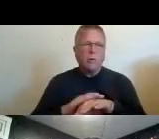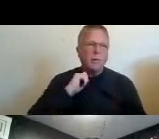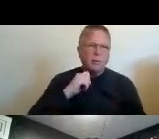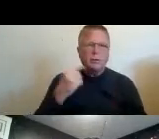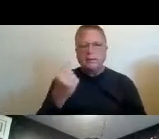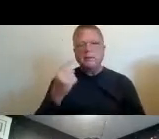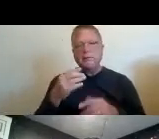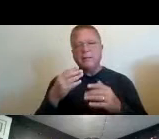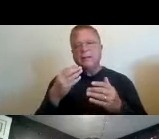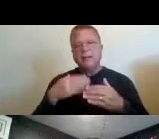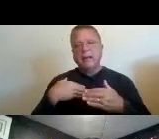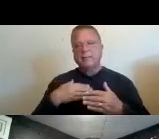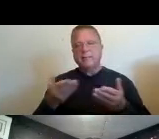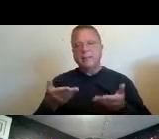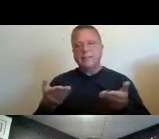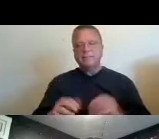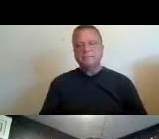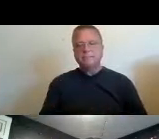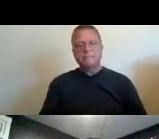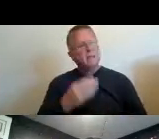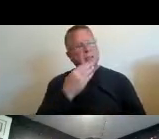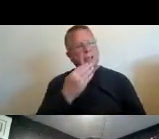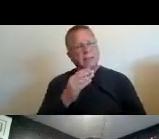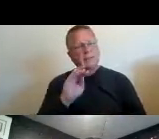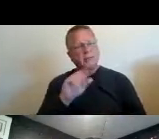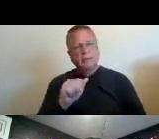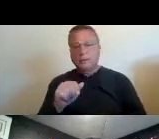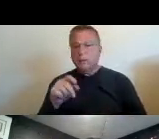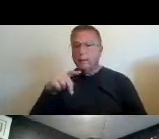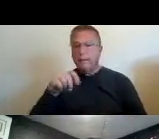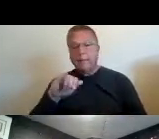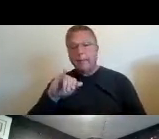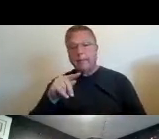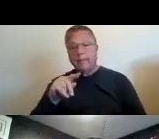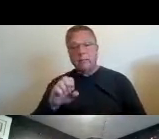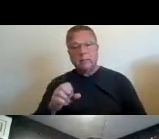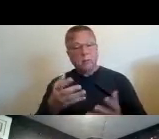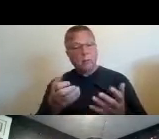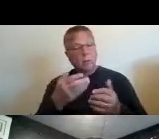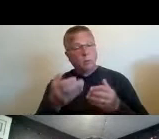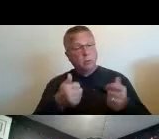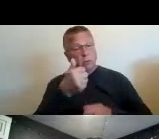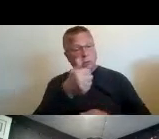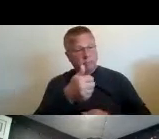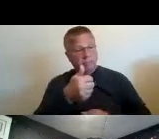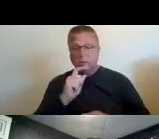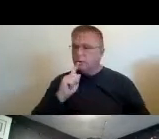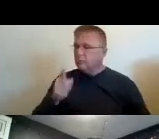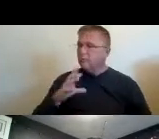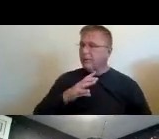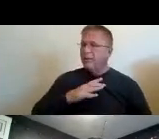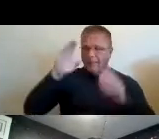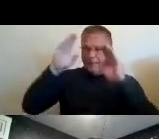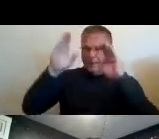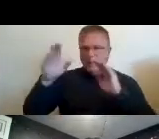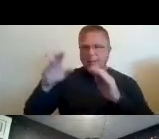you. Thanks, Karina. Paige, would you like to introduce yourself? Sure. Hi, everybody. I think I've met a lot of